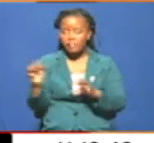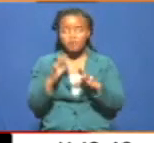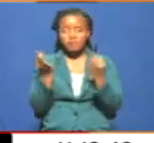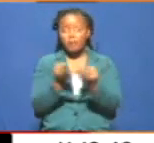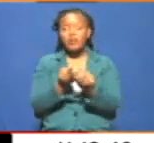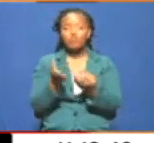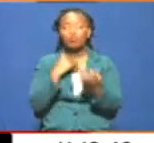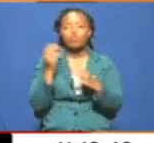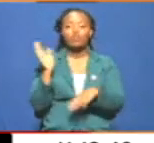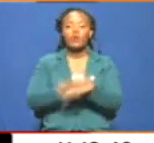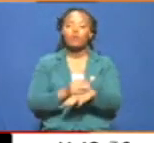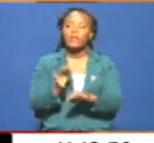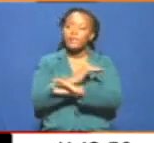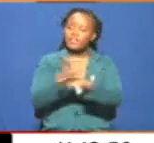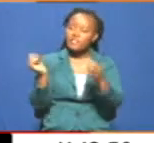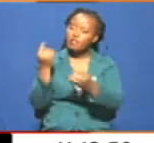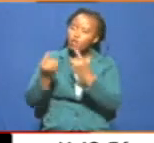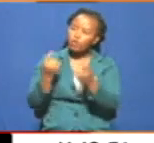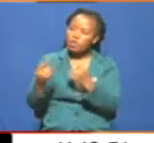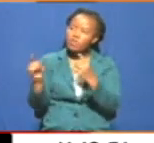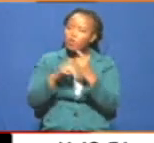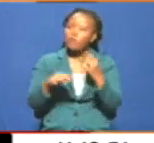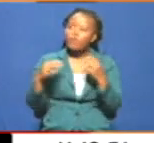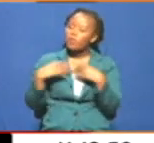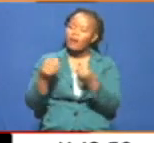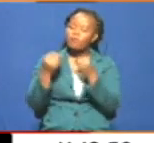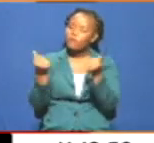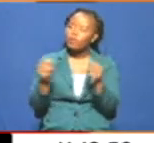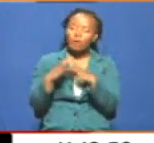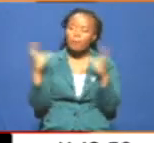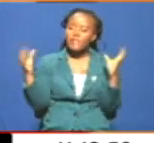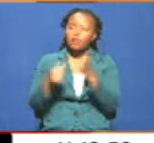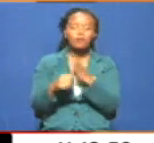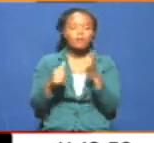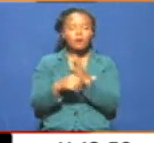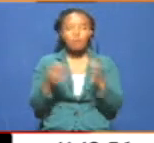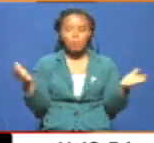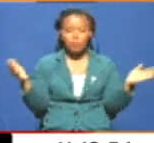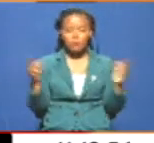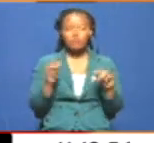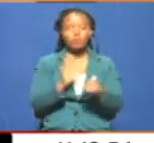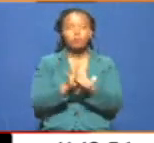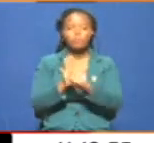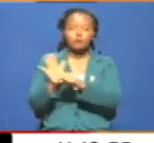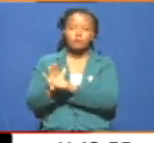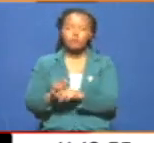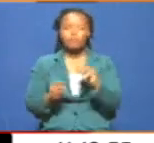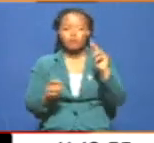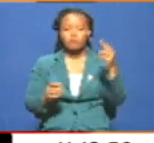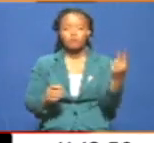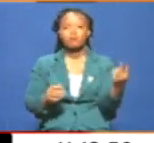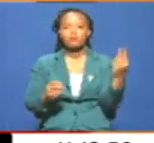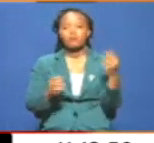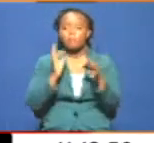be out of that problem. We will have solved that problem by a big portion. Number two, if you